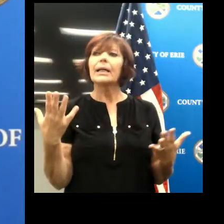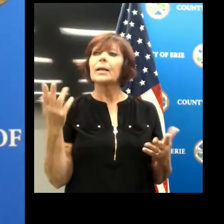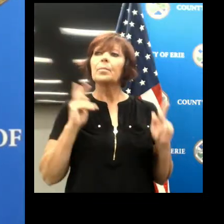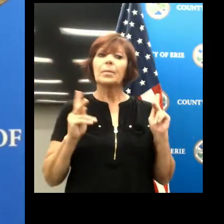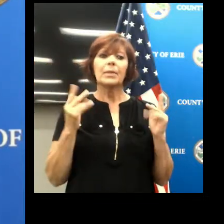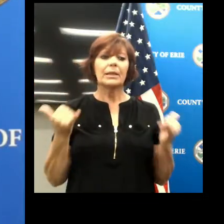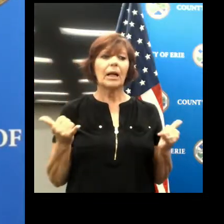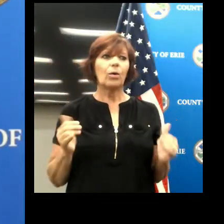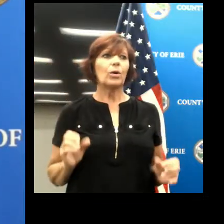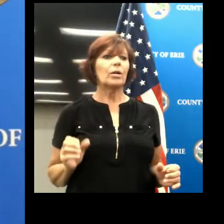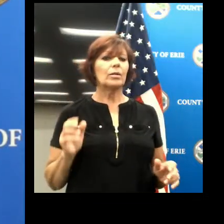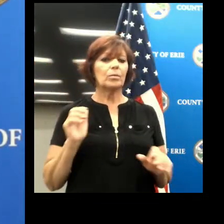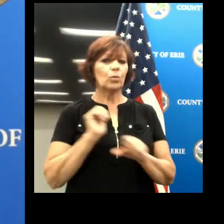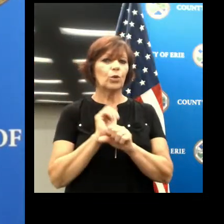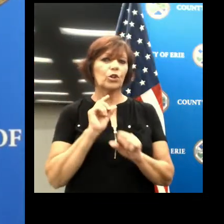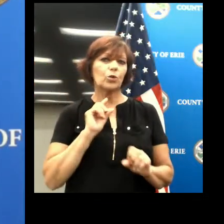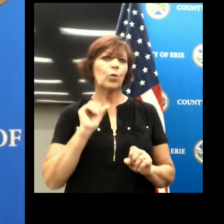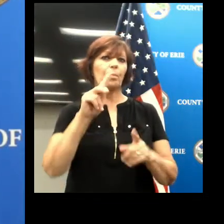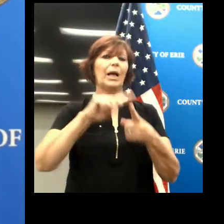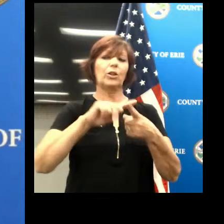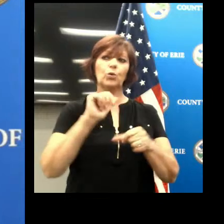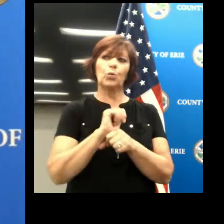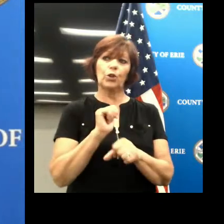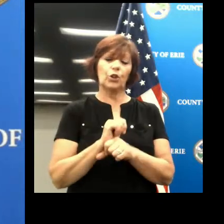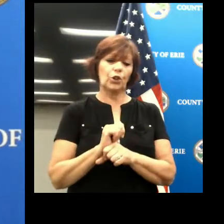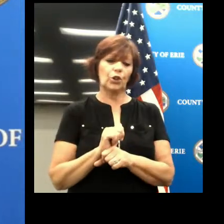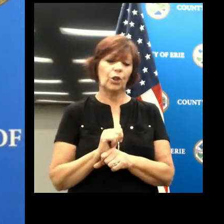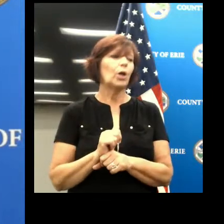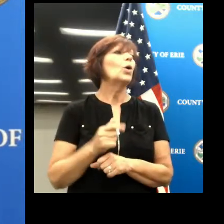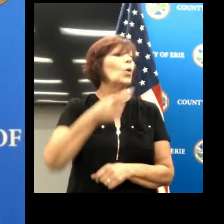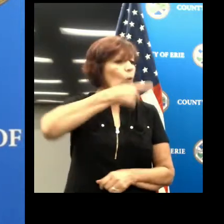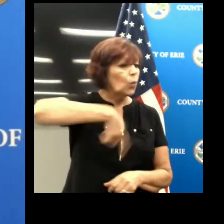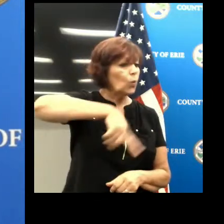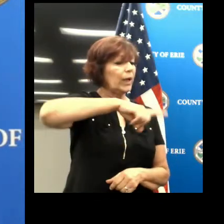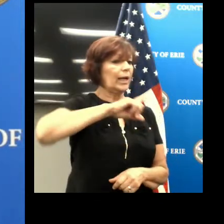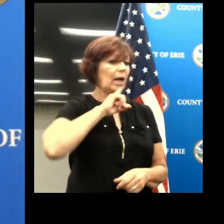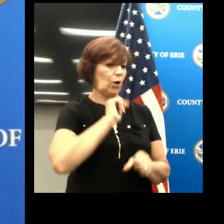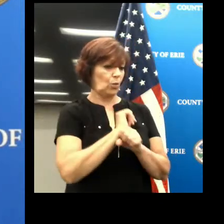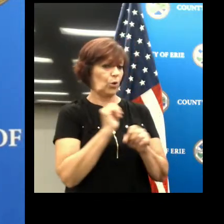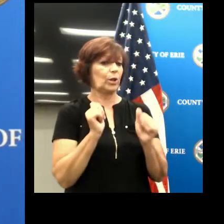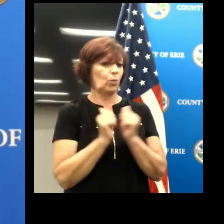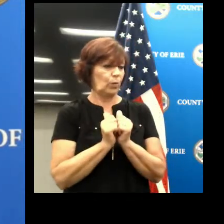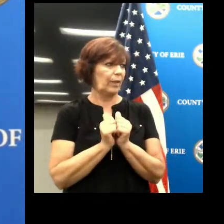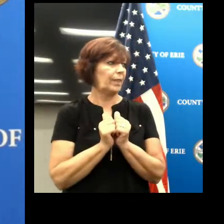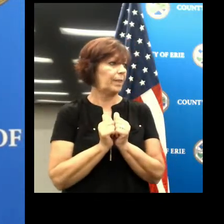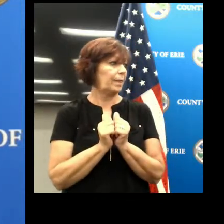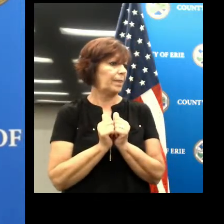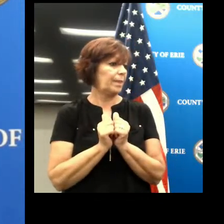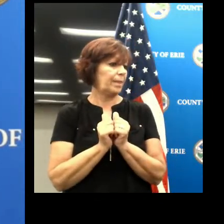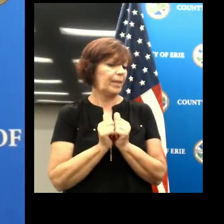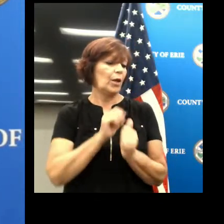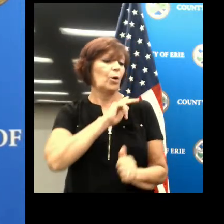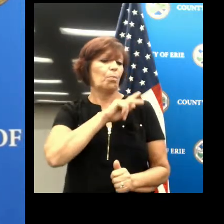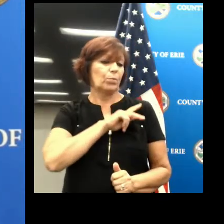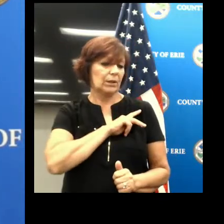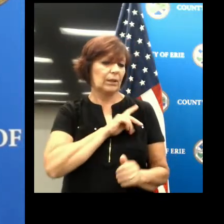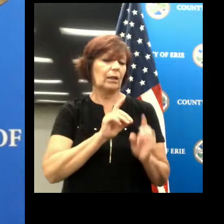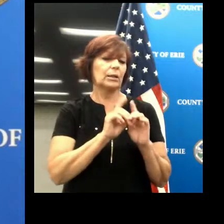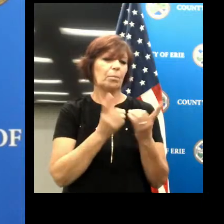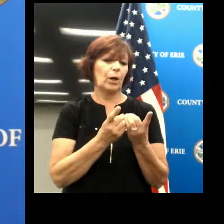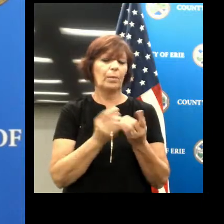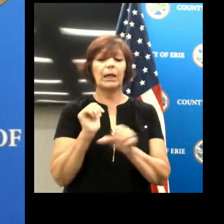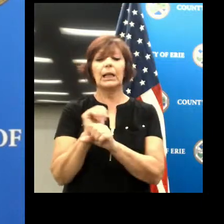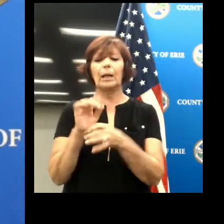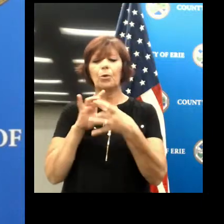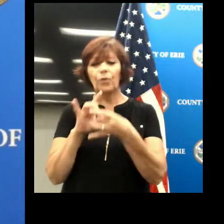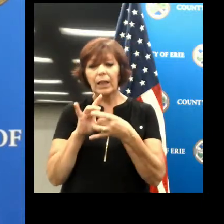returning their workforce. And so we are working with the Personnel Department and the Labor Relations